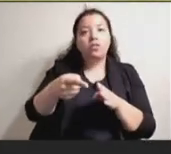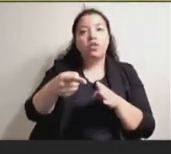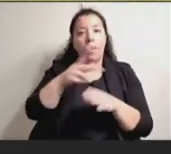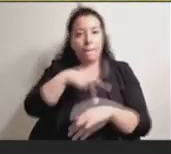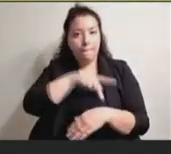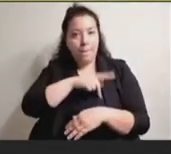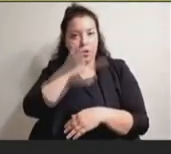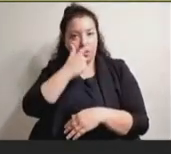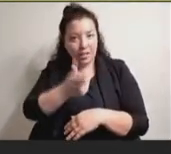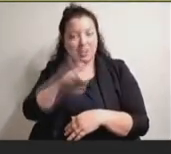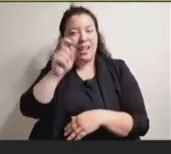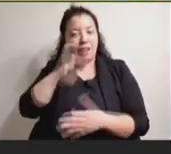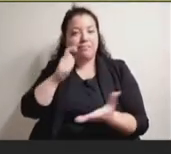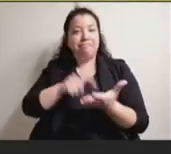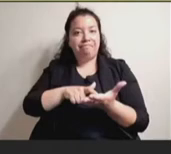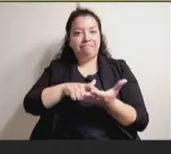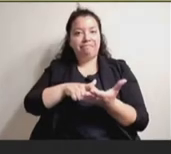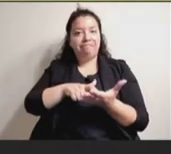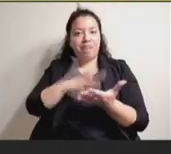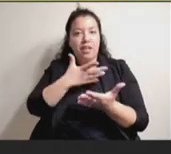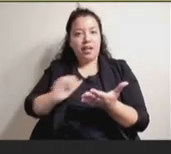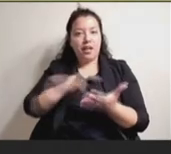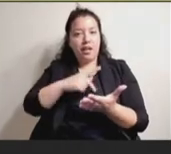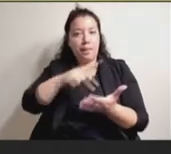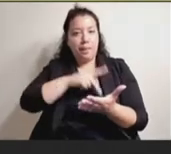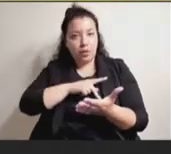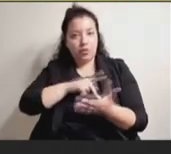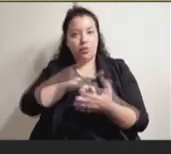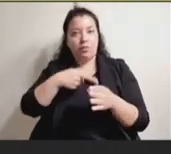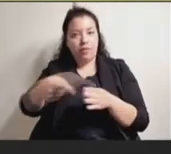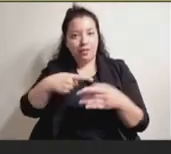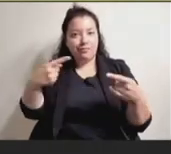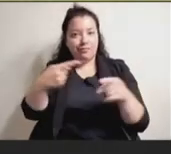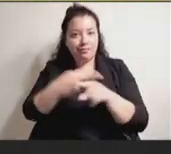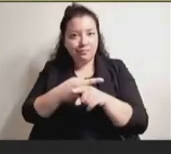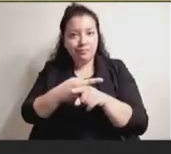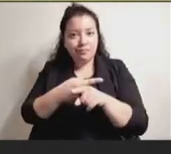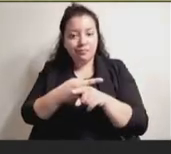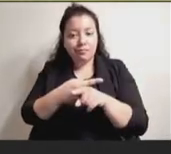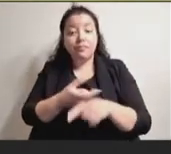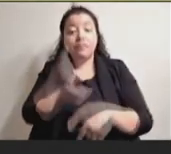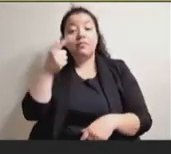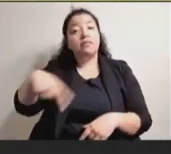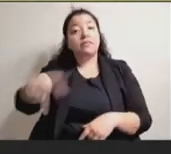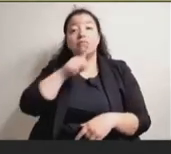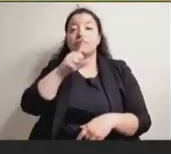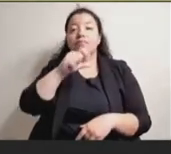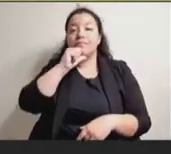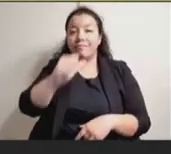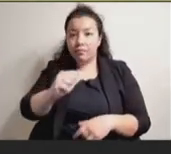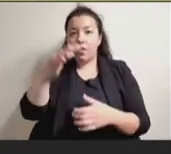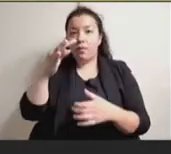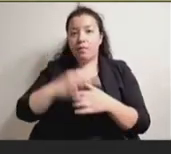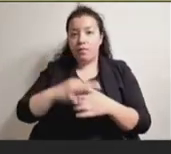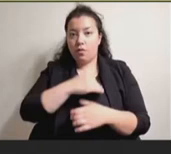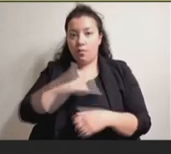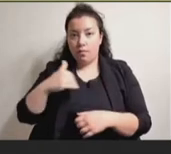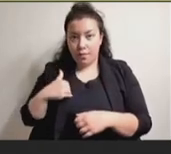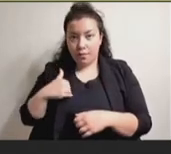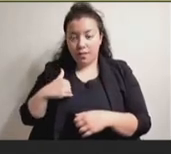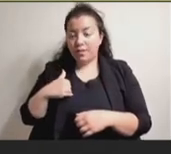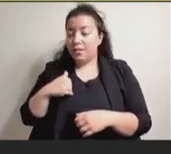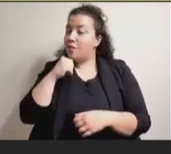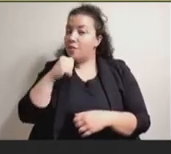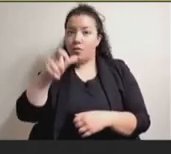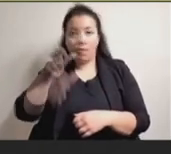The liaison representatives are non-voting members of the Advisory Council and are not subject to the same FACA rules as the